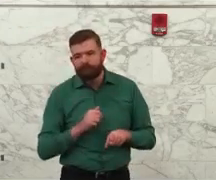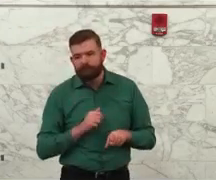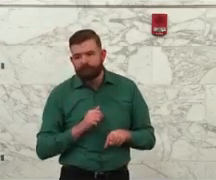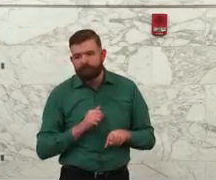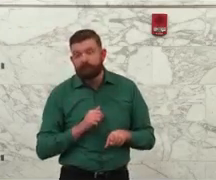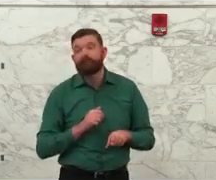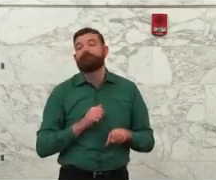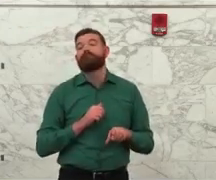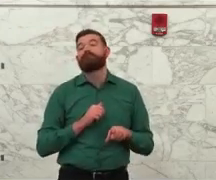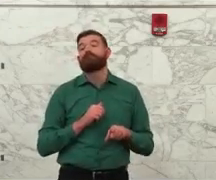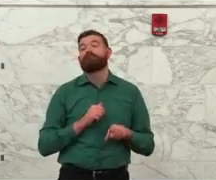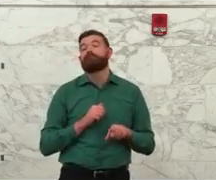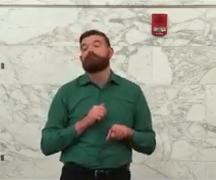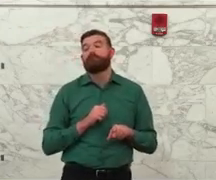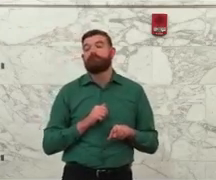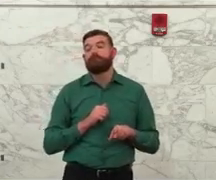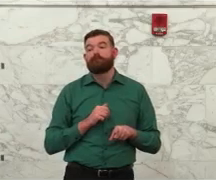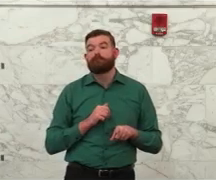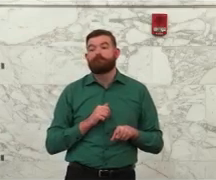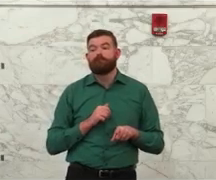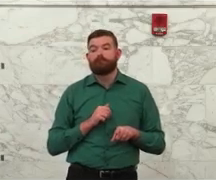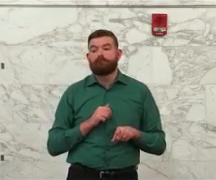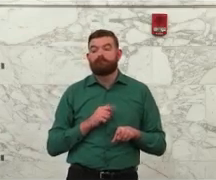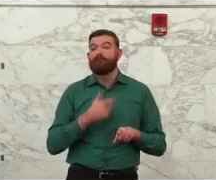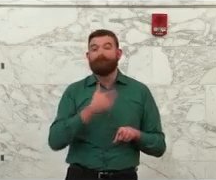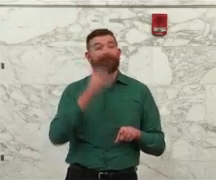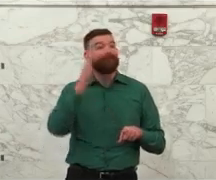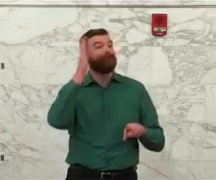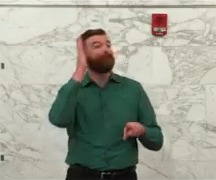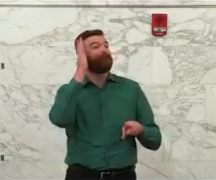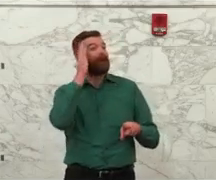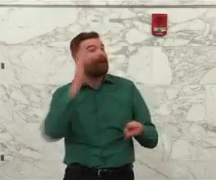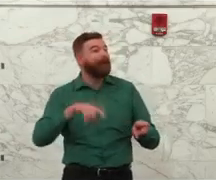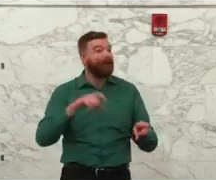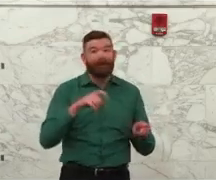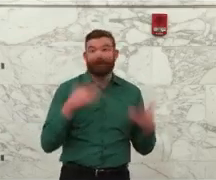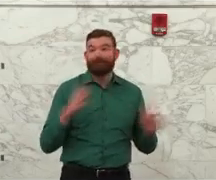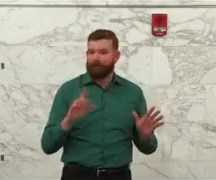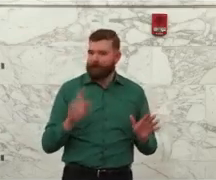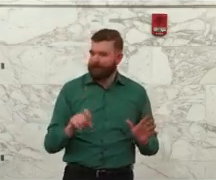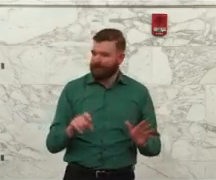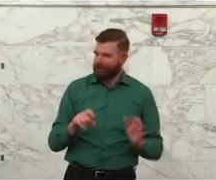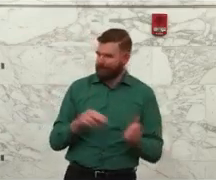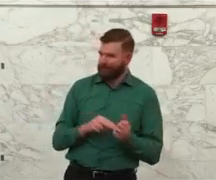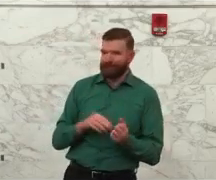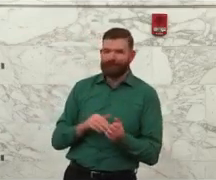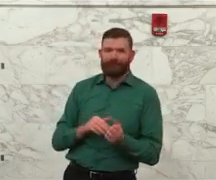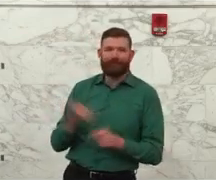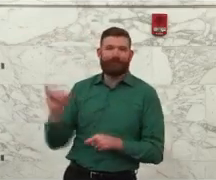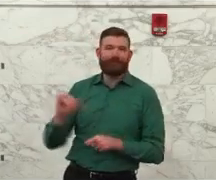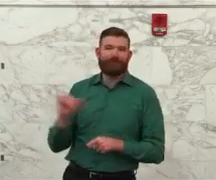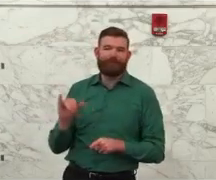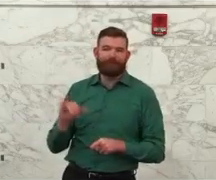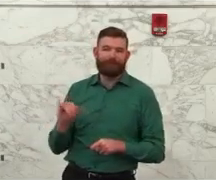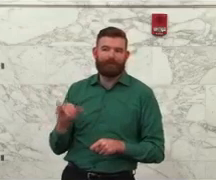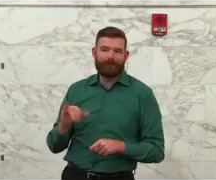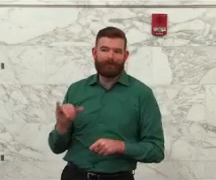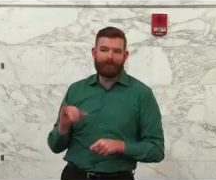the availability of ventilators. Since this is a pulmonary disease, it's hitting the lungs,